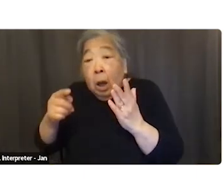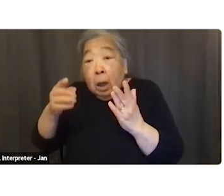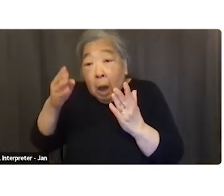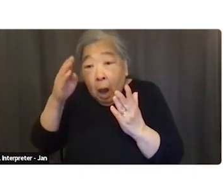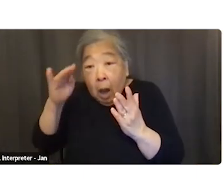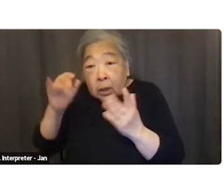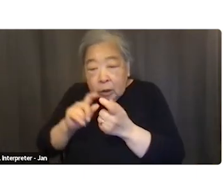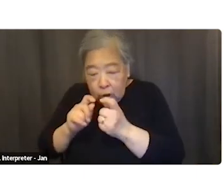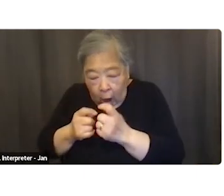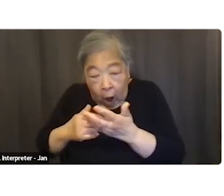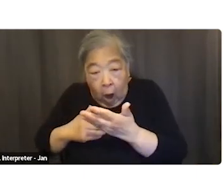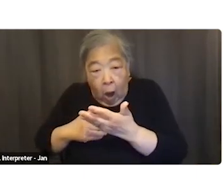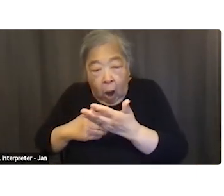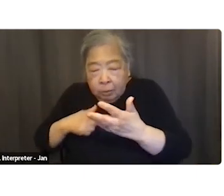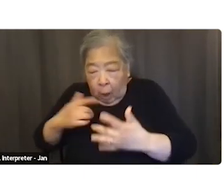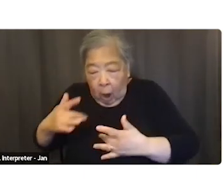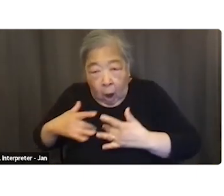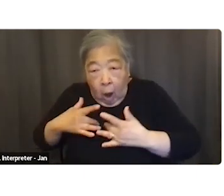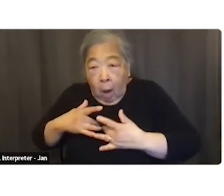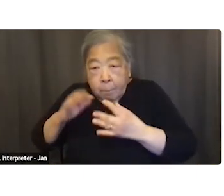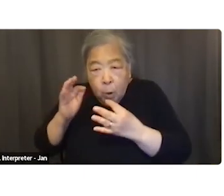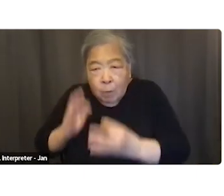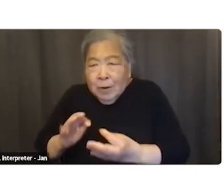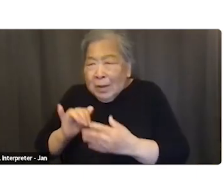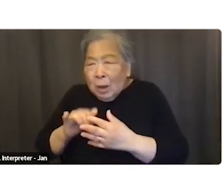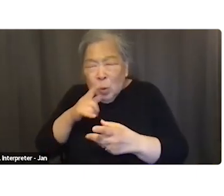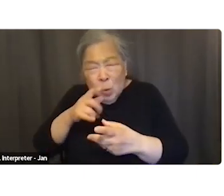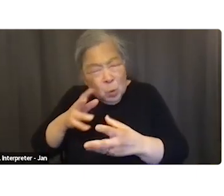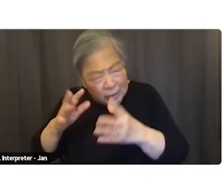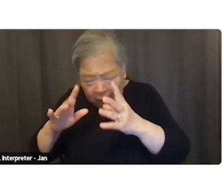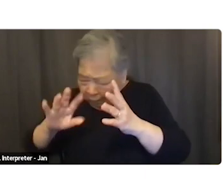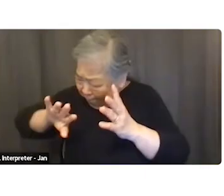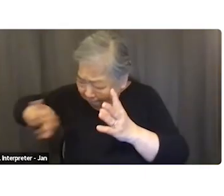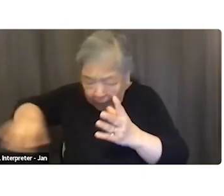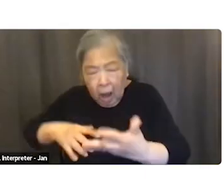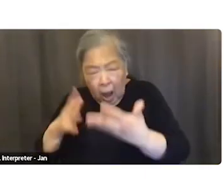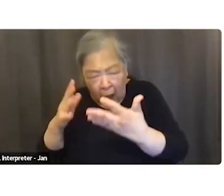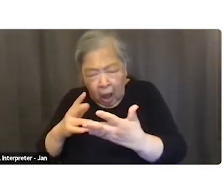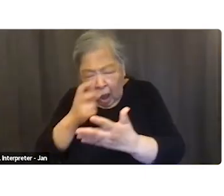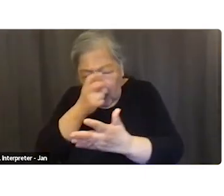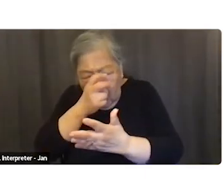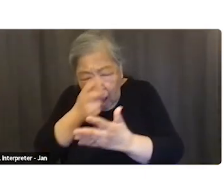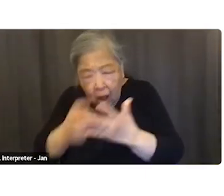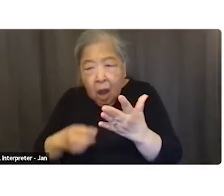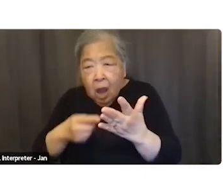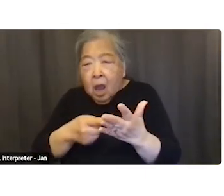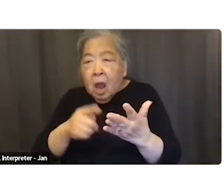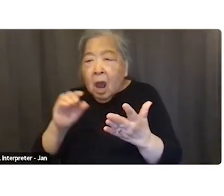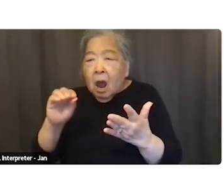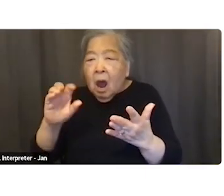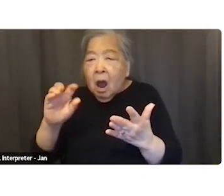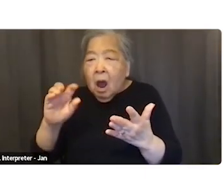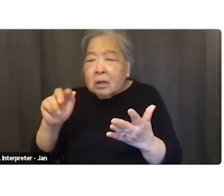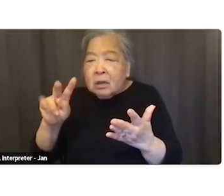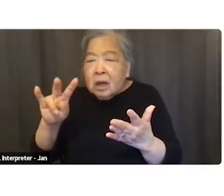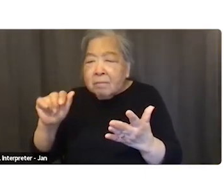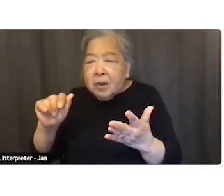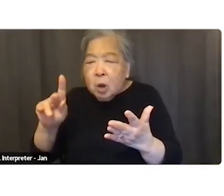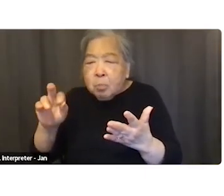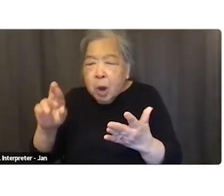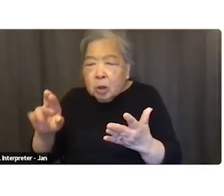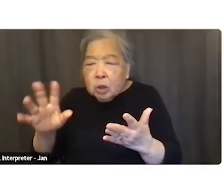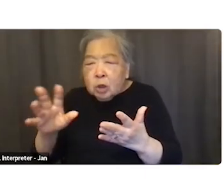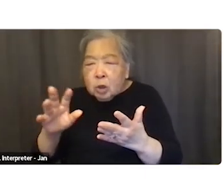doing all type of things. I was just like, this is foolishness, I'm putting this to the side. And it wasn't even a slow